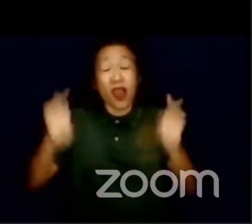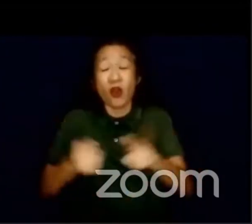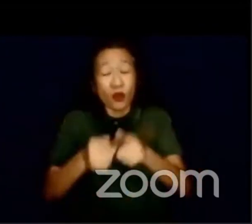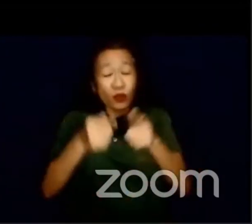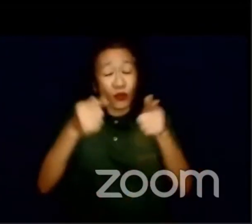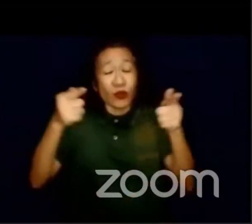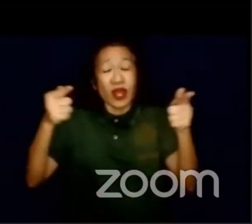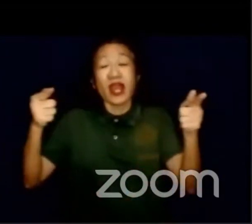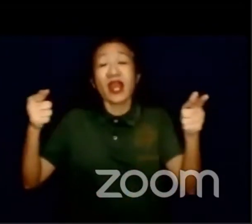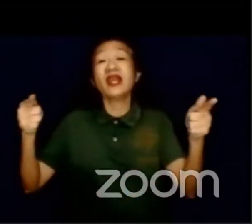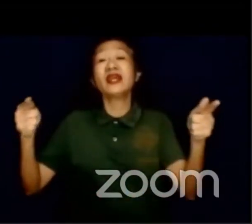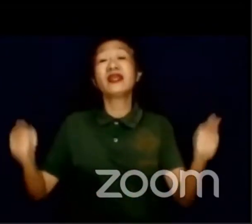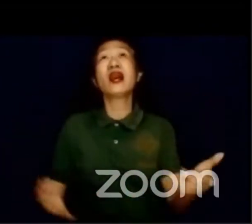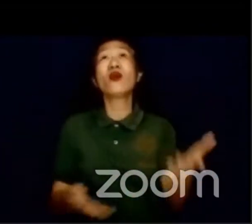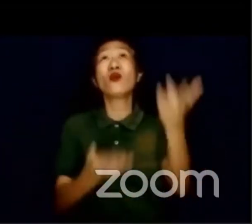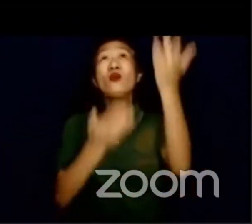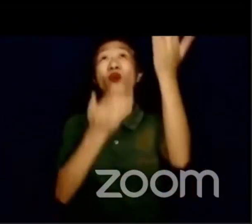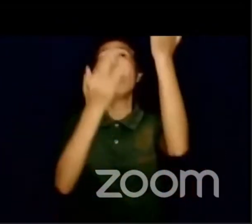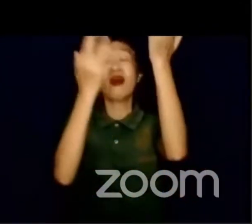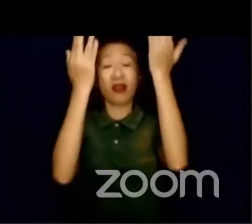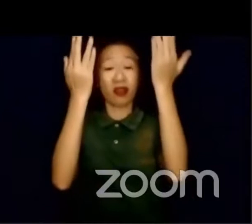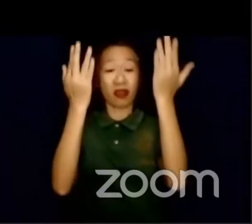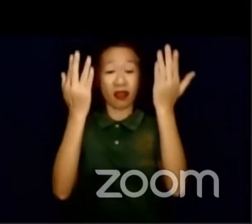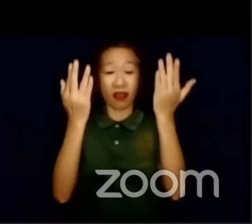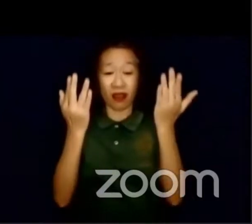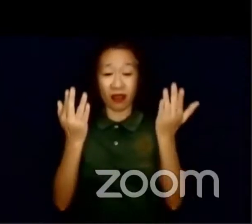art, how great thou